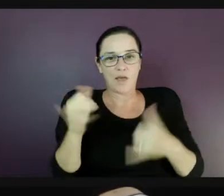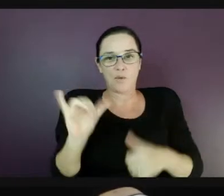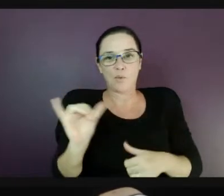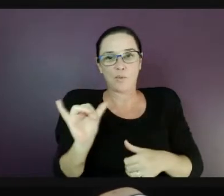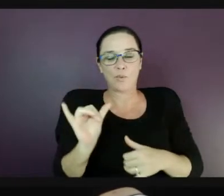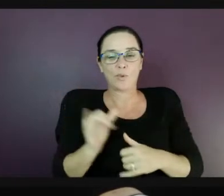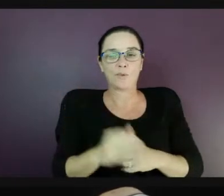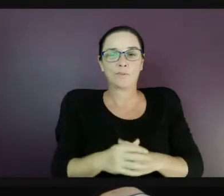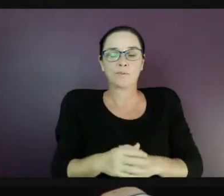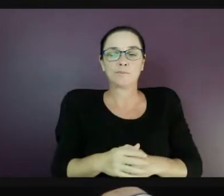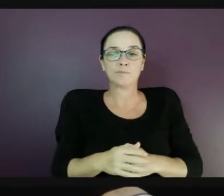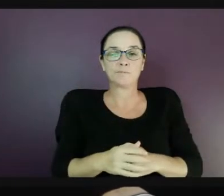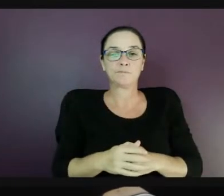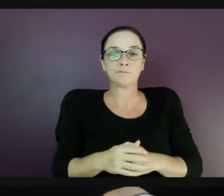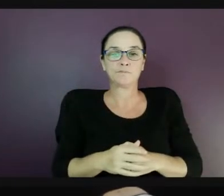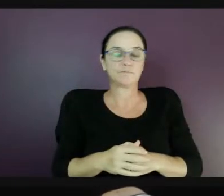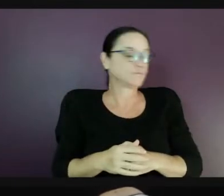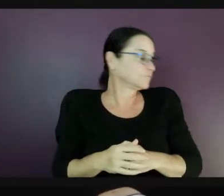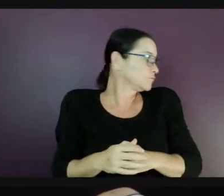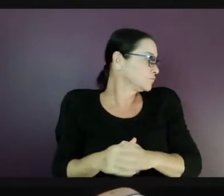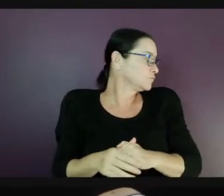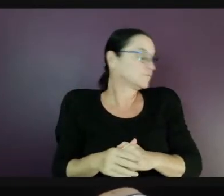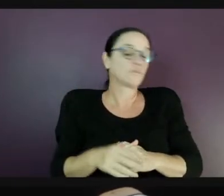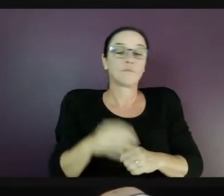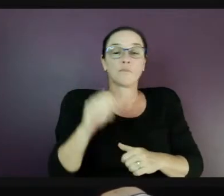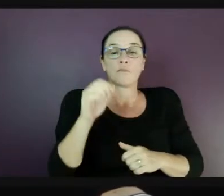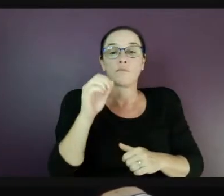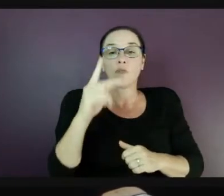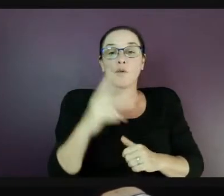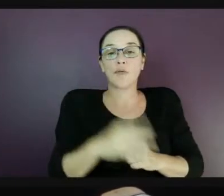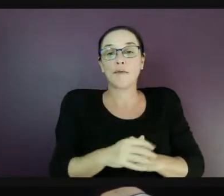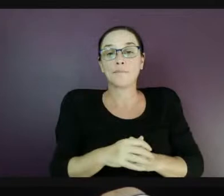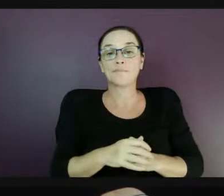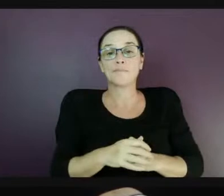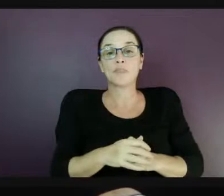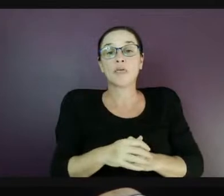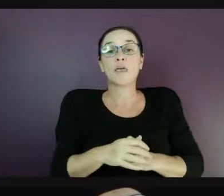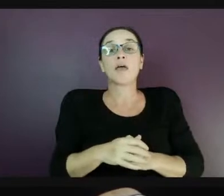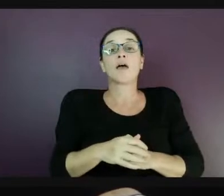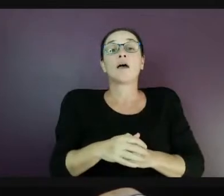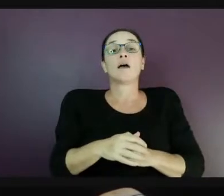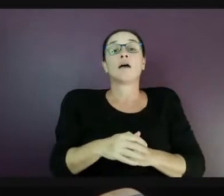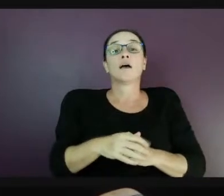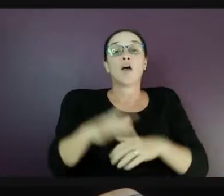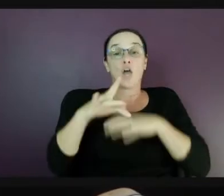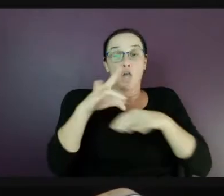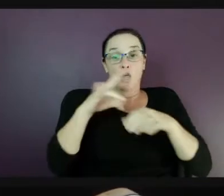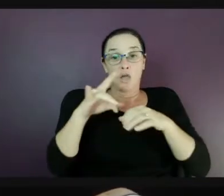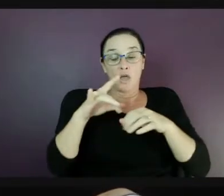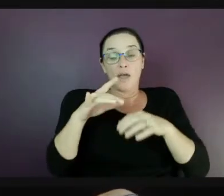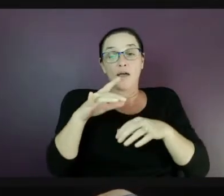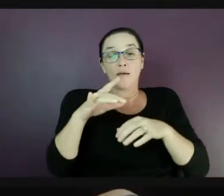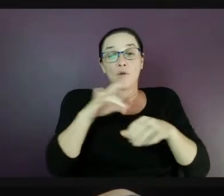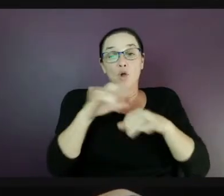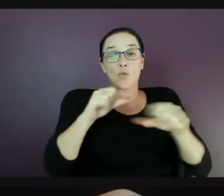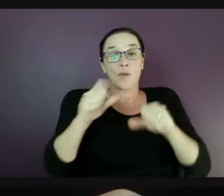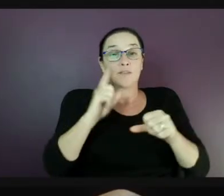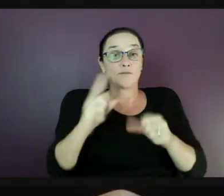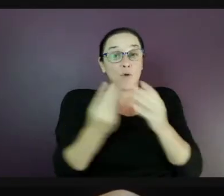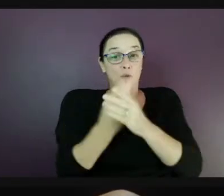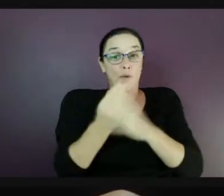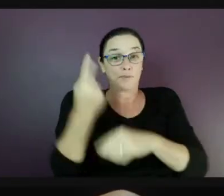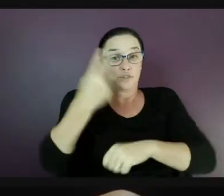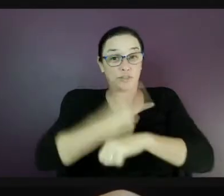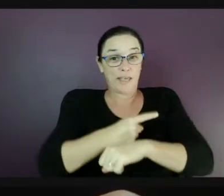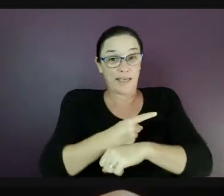Okay, the day of the eruption, earthquakes begin over here. The eruption site's going to